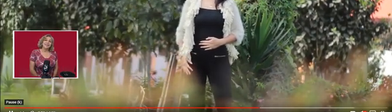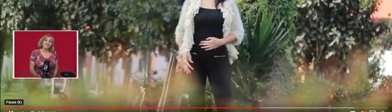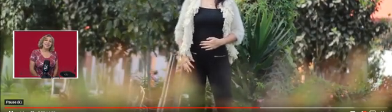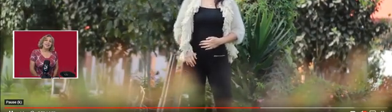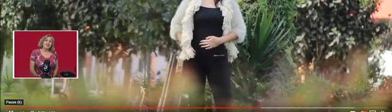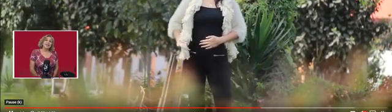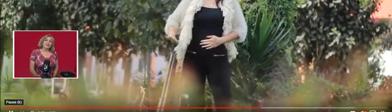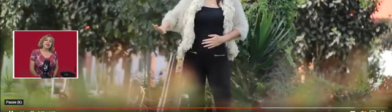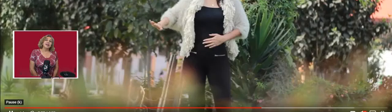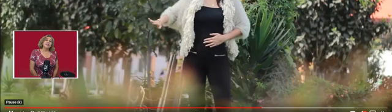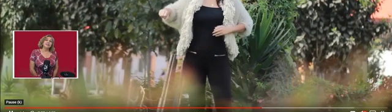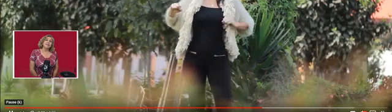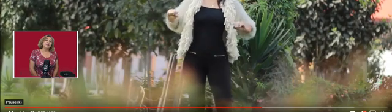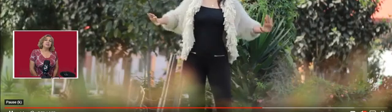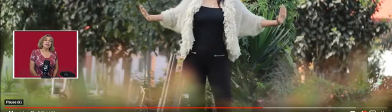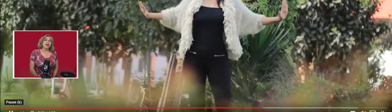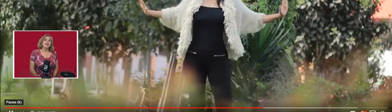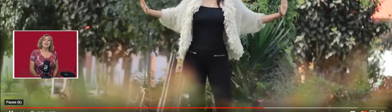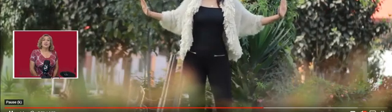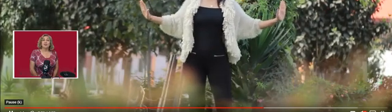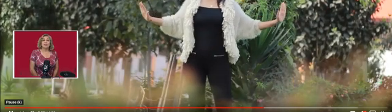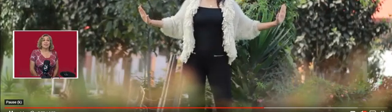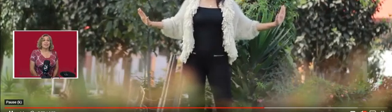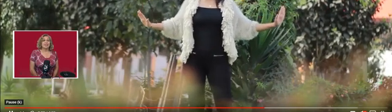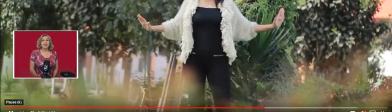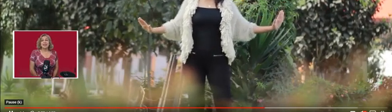don't know if it's cierta, true,